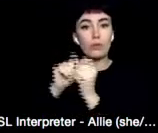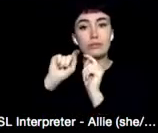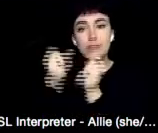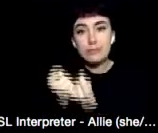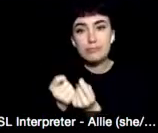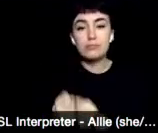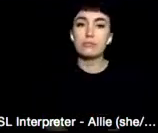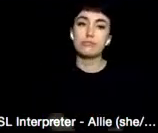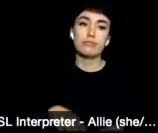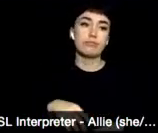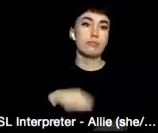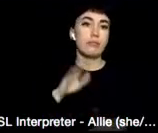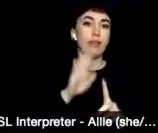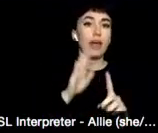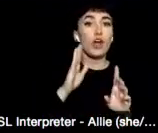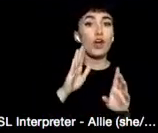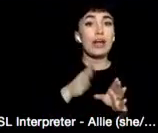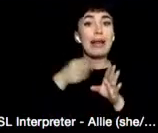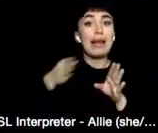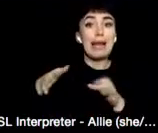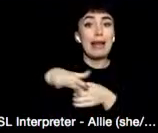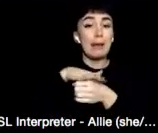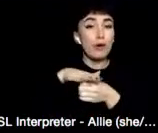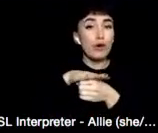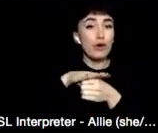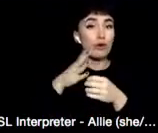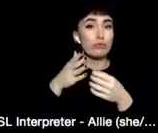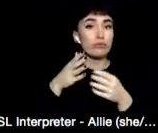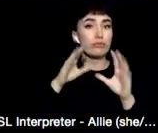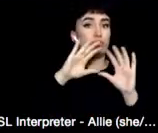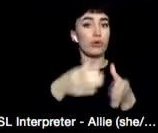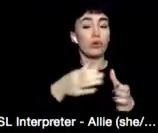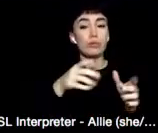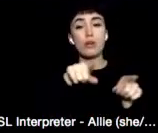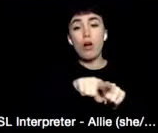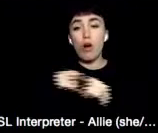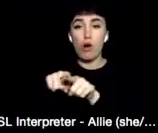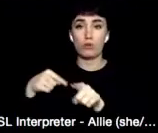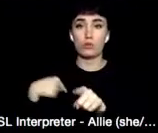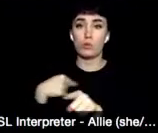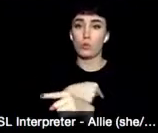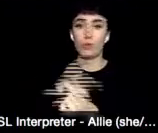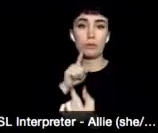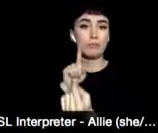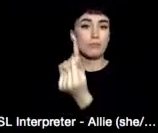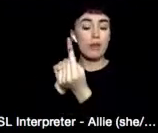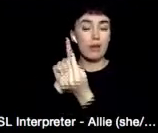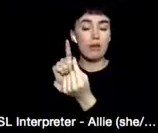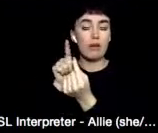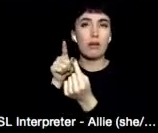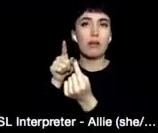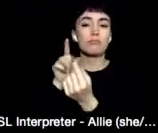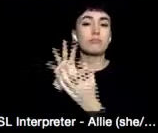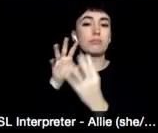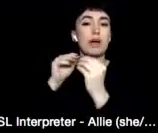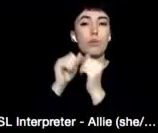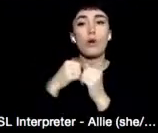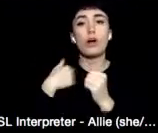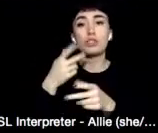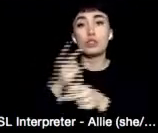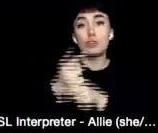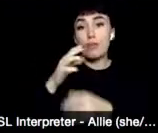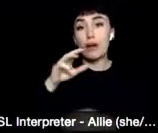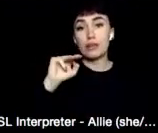neighbor groups, and also we met with Supervisor Maley and